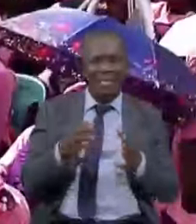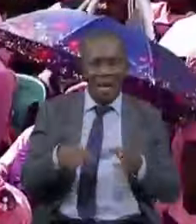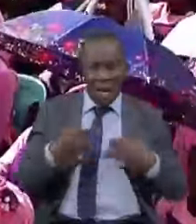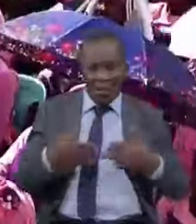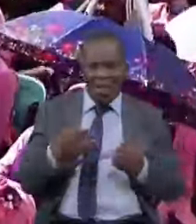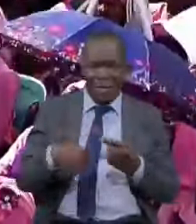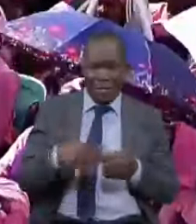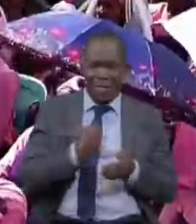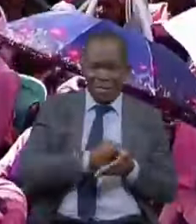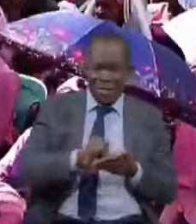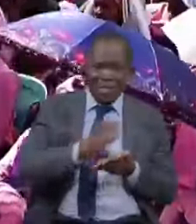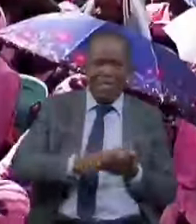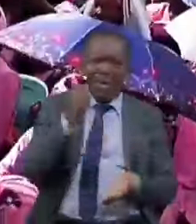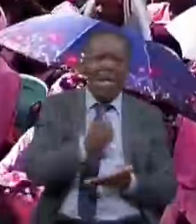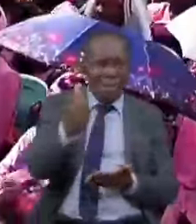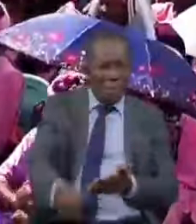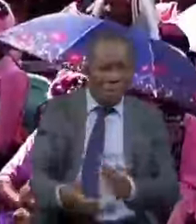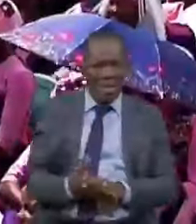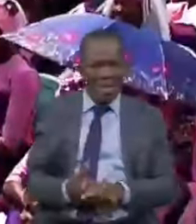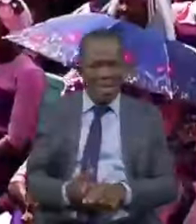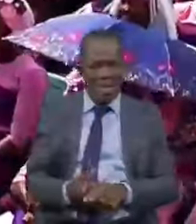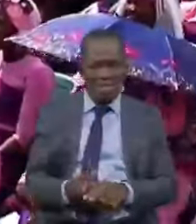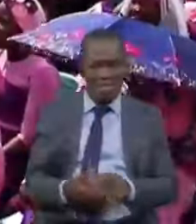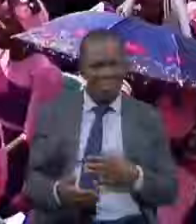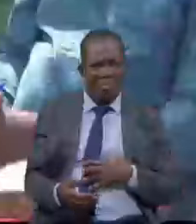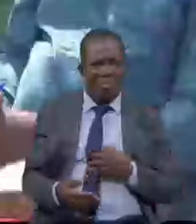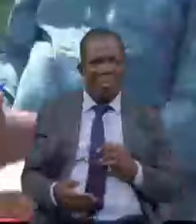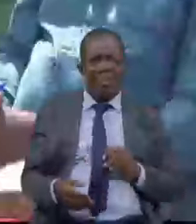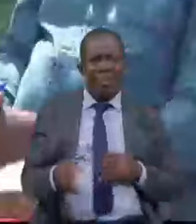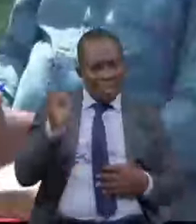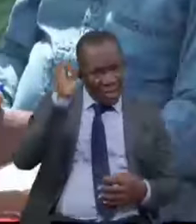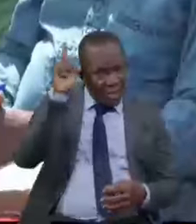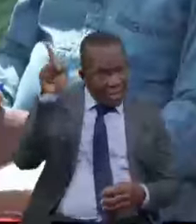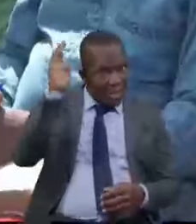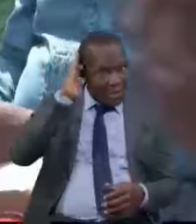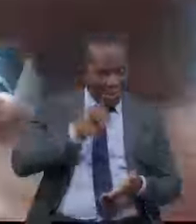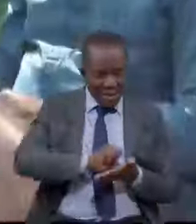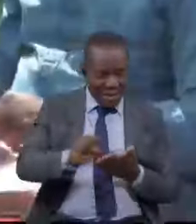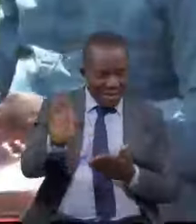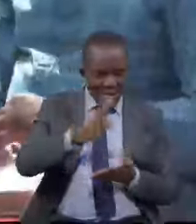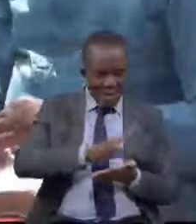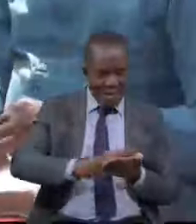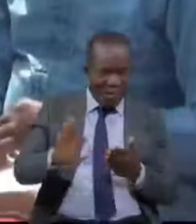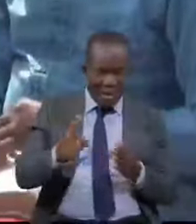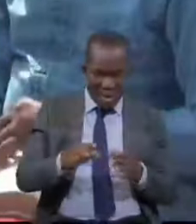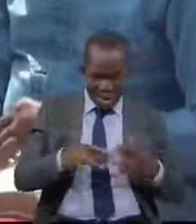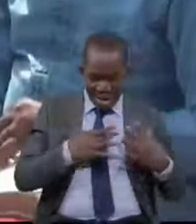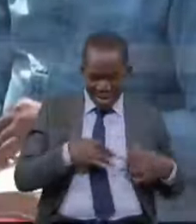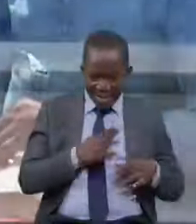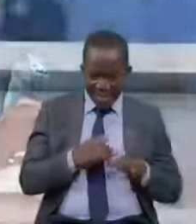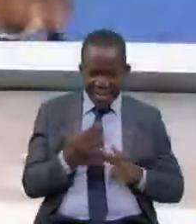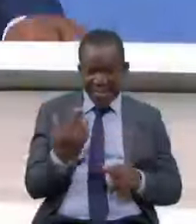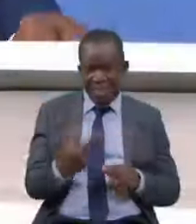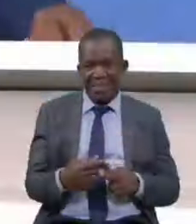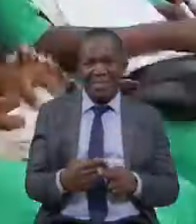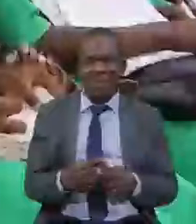Amen. It will sanctify your heart in Jesus. We're looking at Ephesians chapter 3. I'm looking at verse 20,